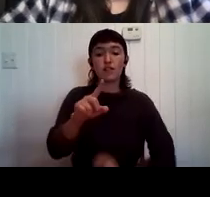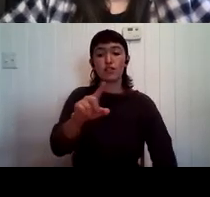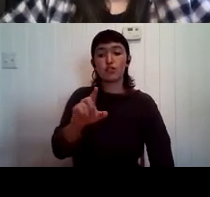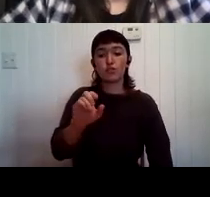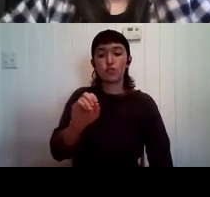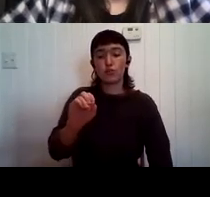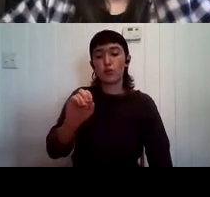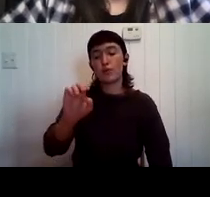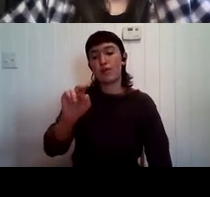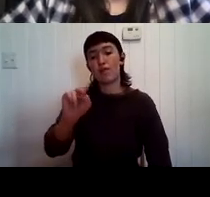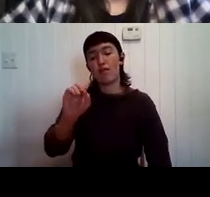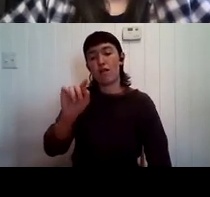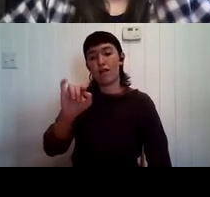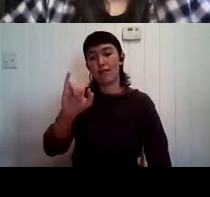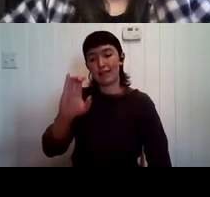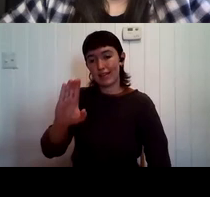disease